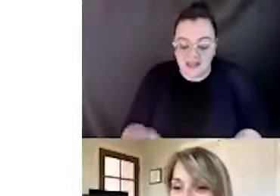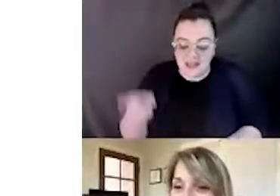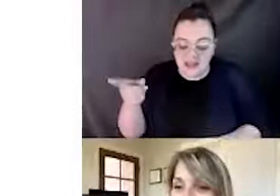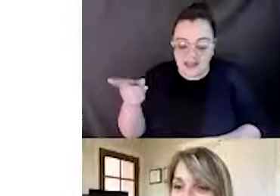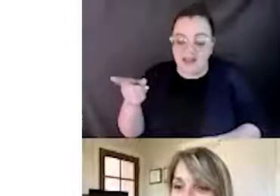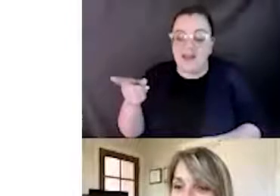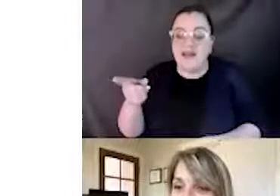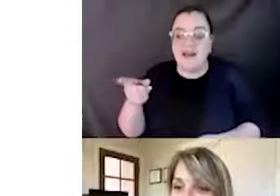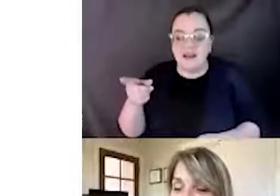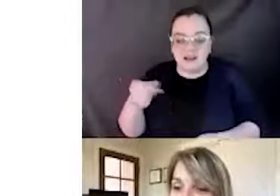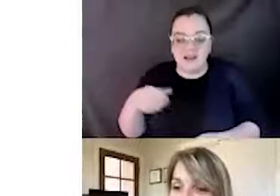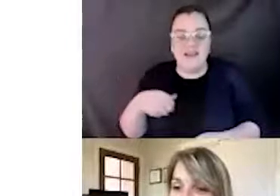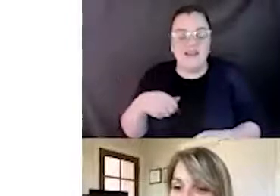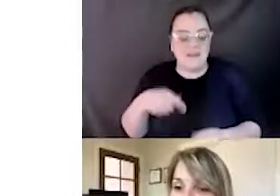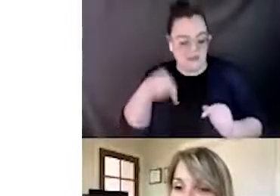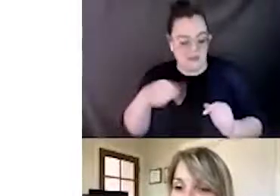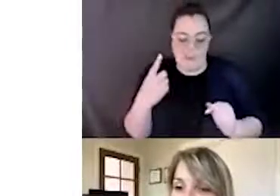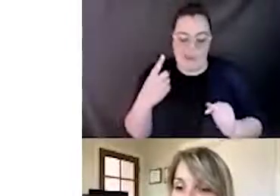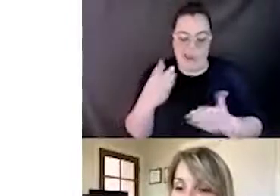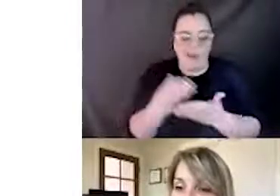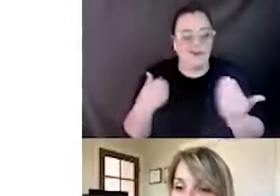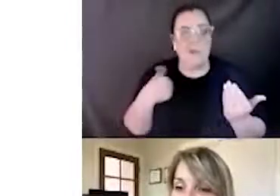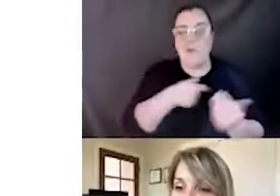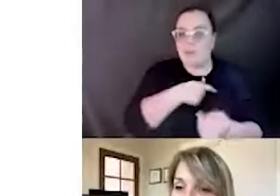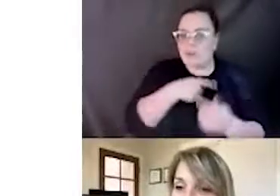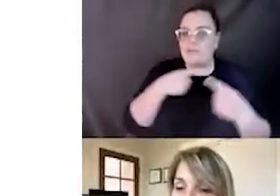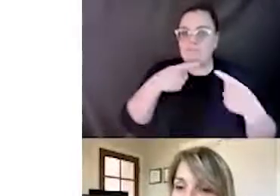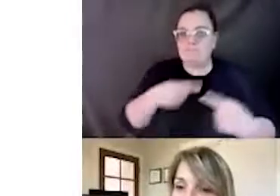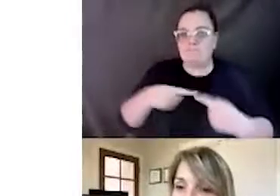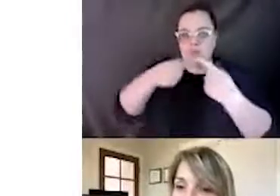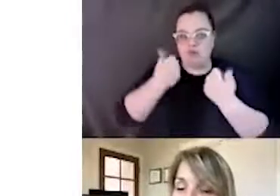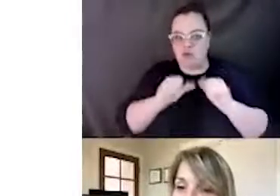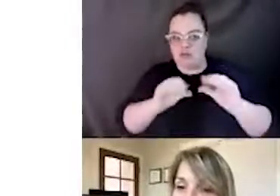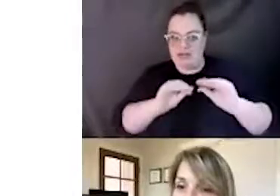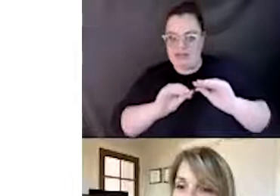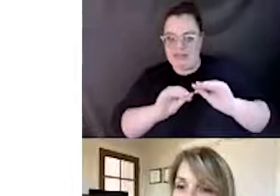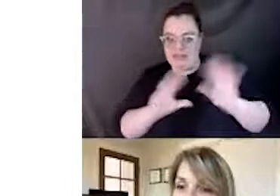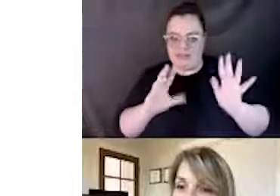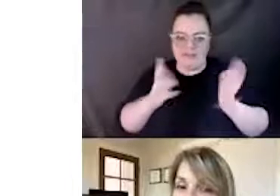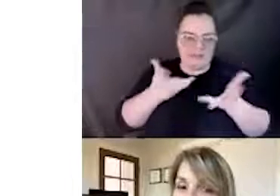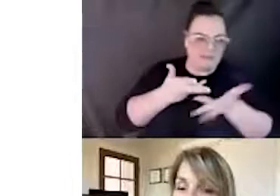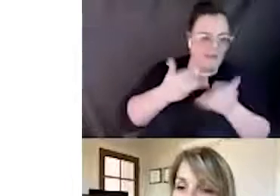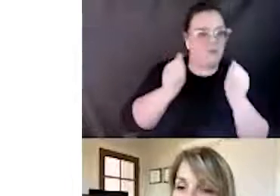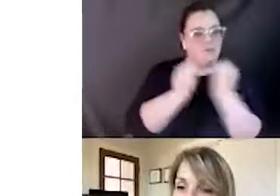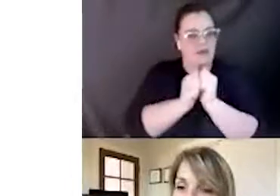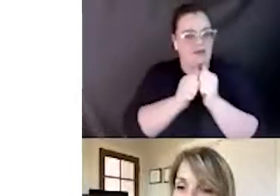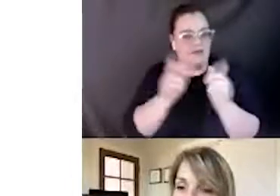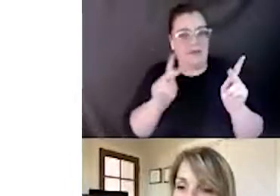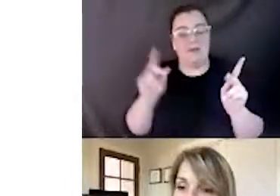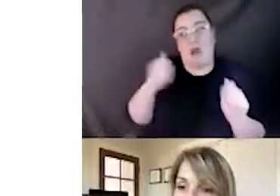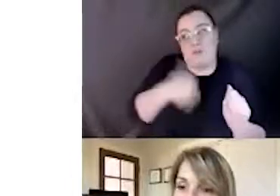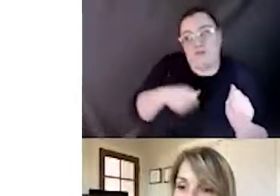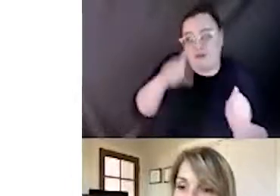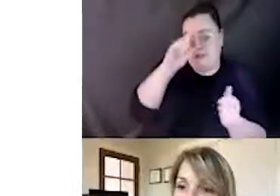this is one thing that we have trouble getting clear messaging to people on. So apologies for the